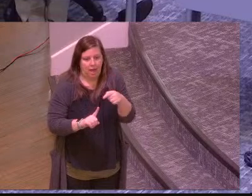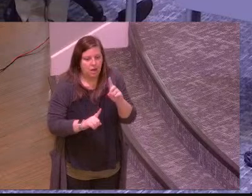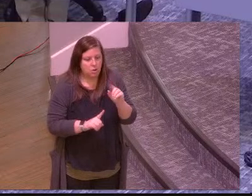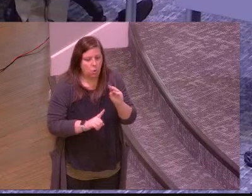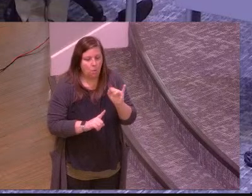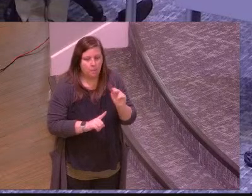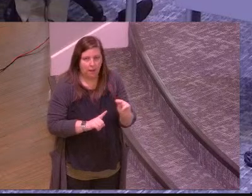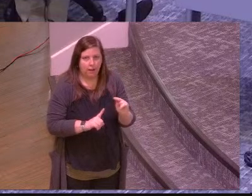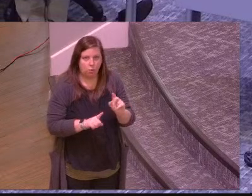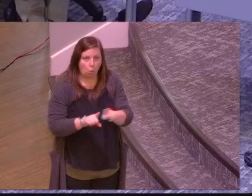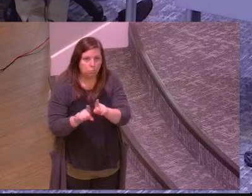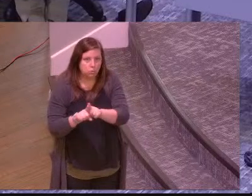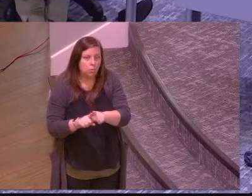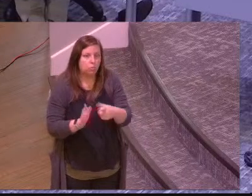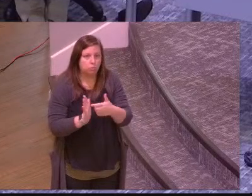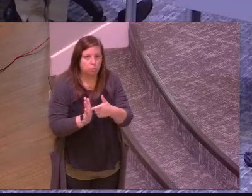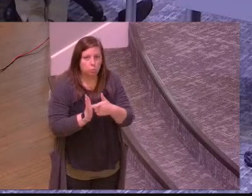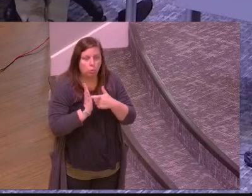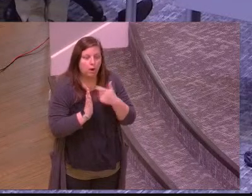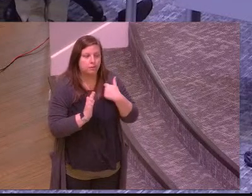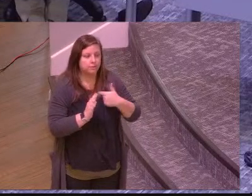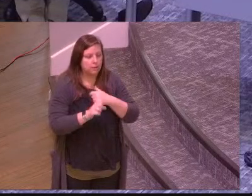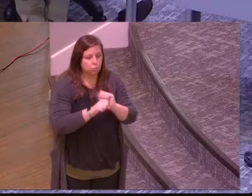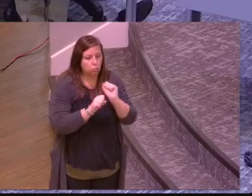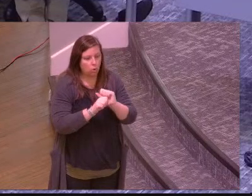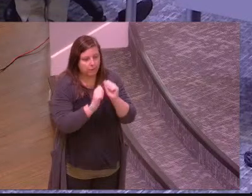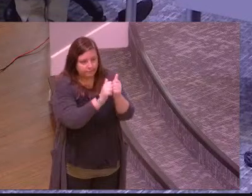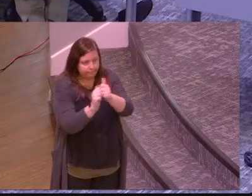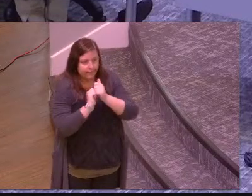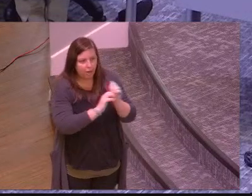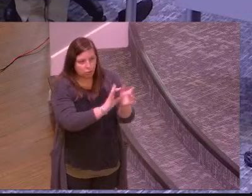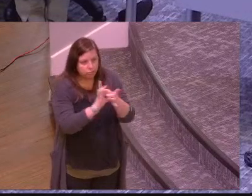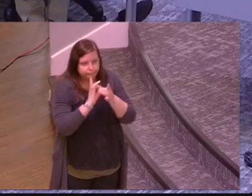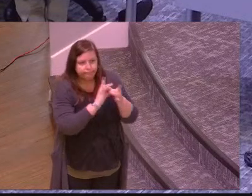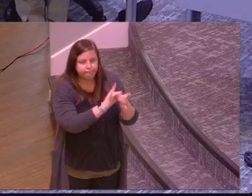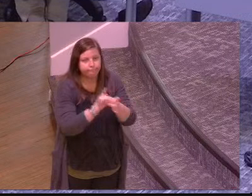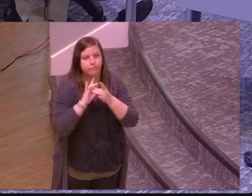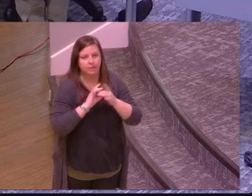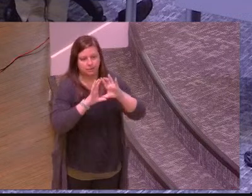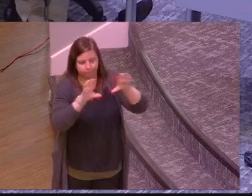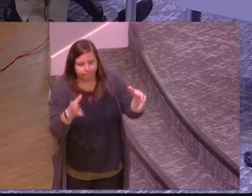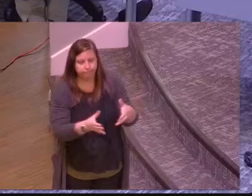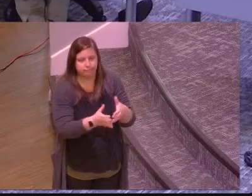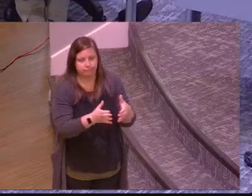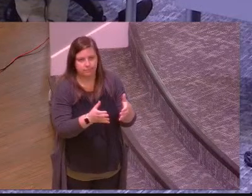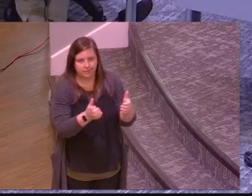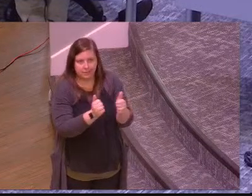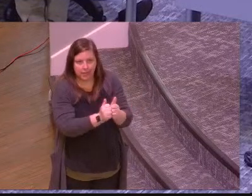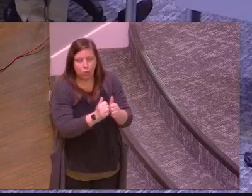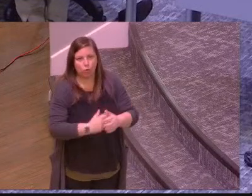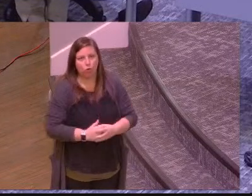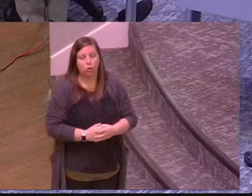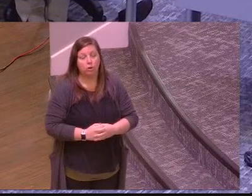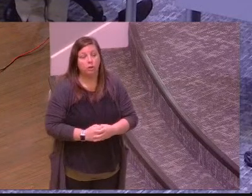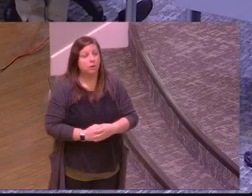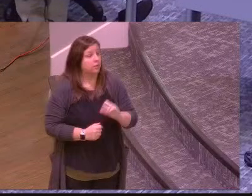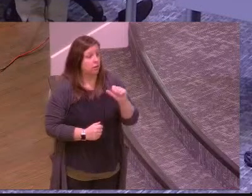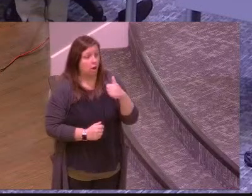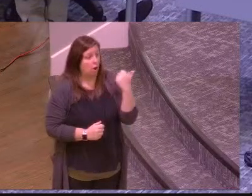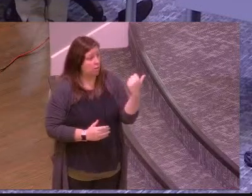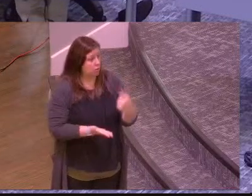and as a unit. And so thank you for that discussion. But other discussions, any particular